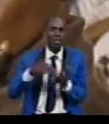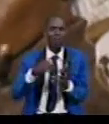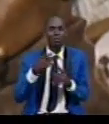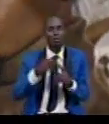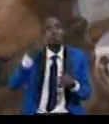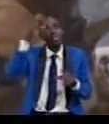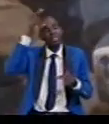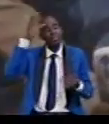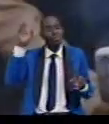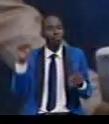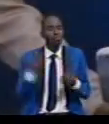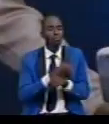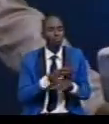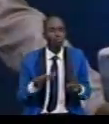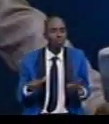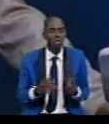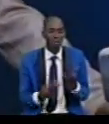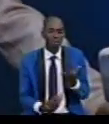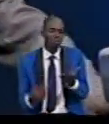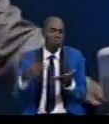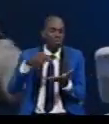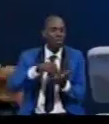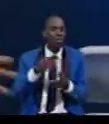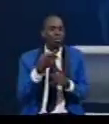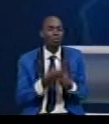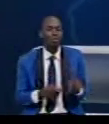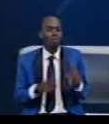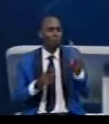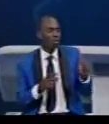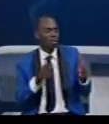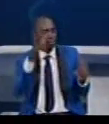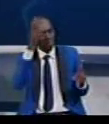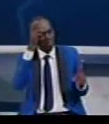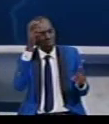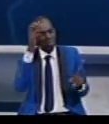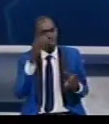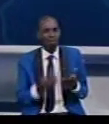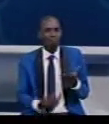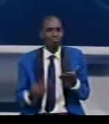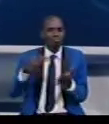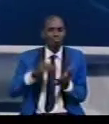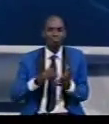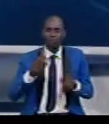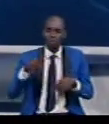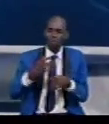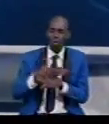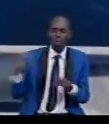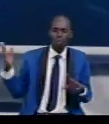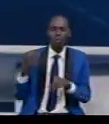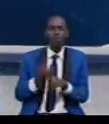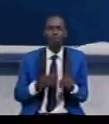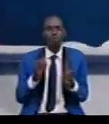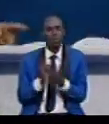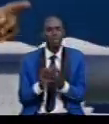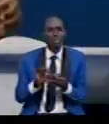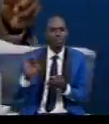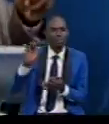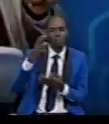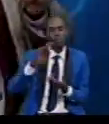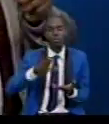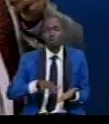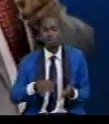possession, arise from that disease, arise, get away from that spirit of death,